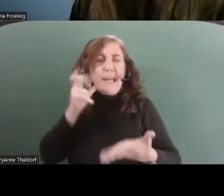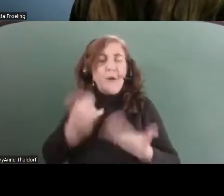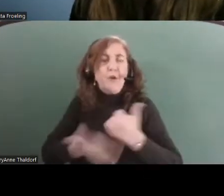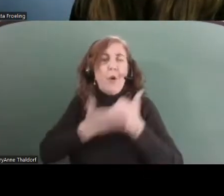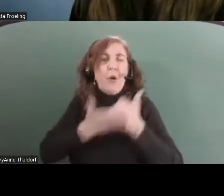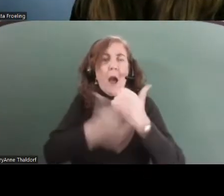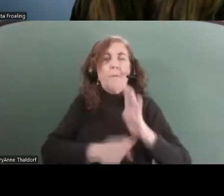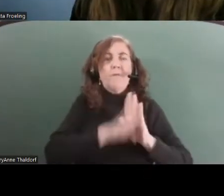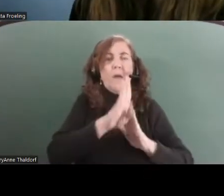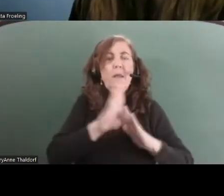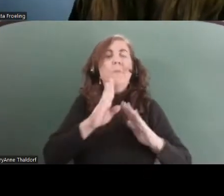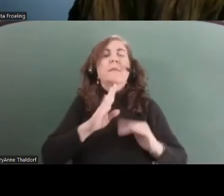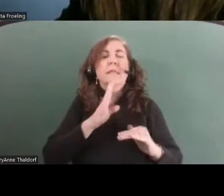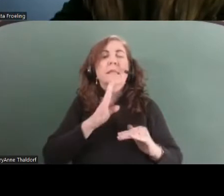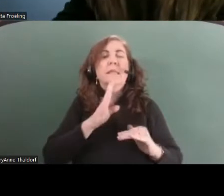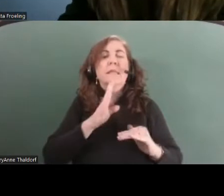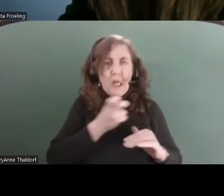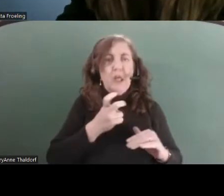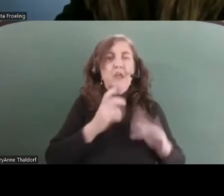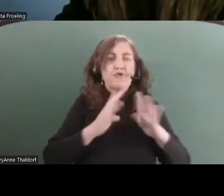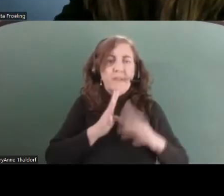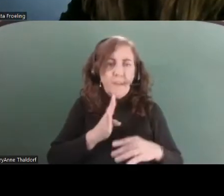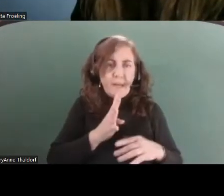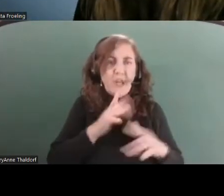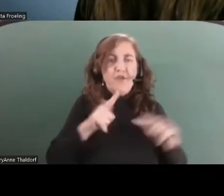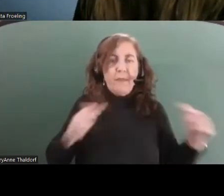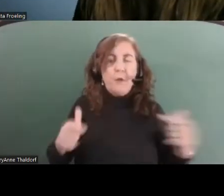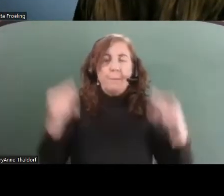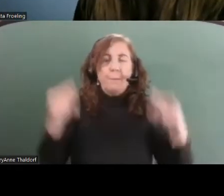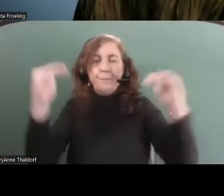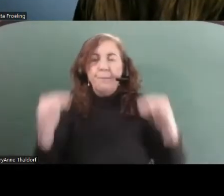green. A mild loss is in the yellow.